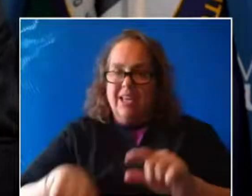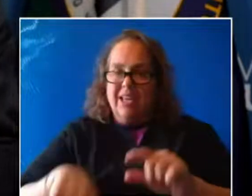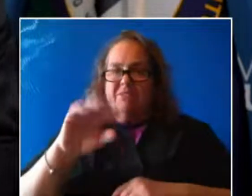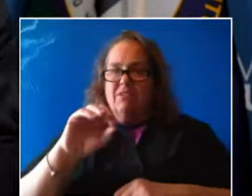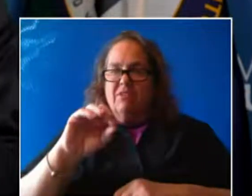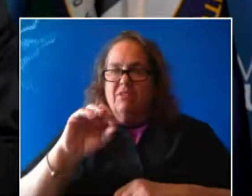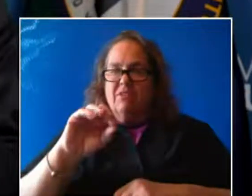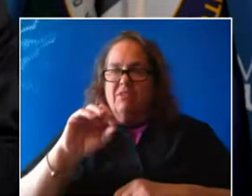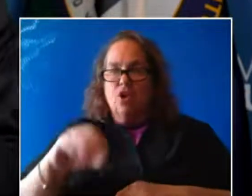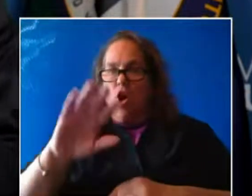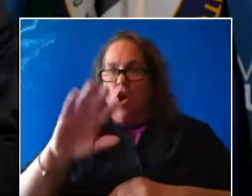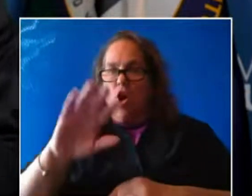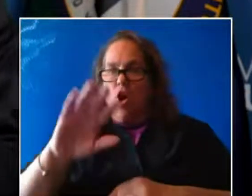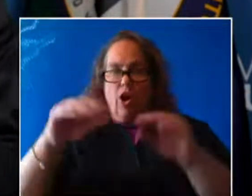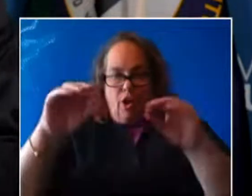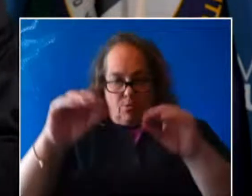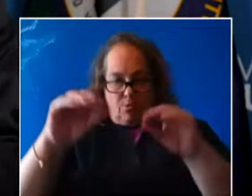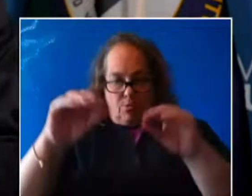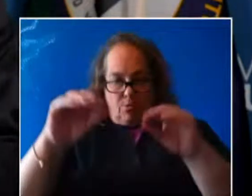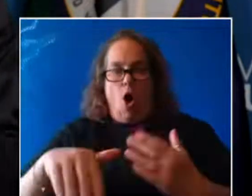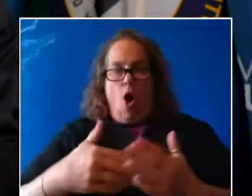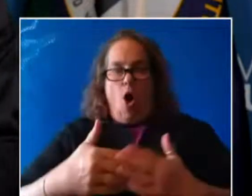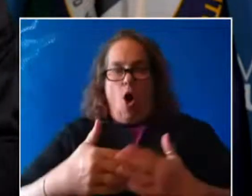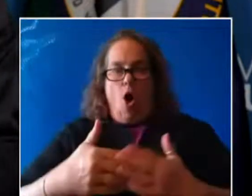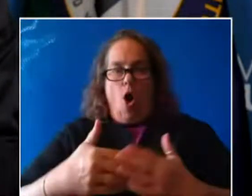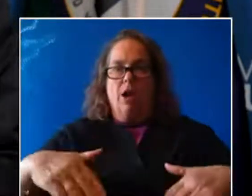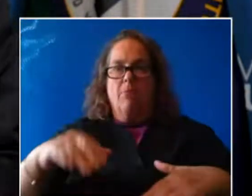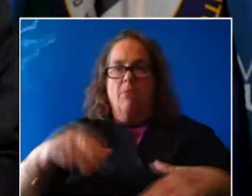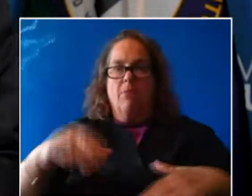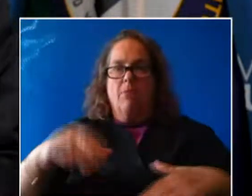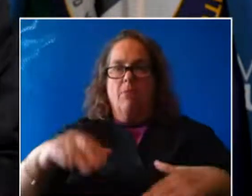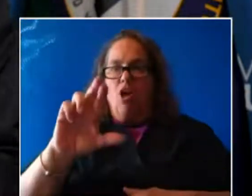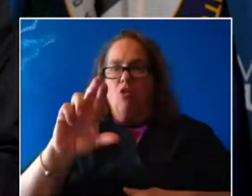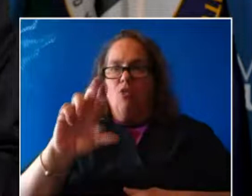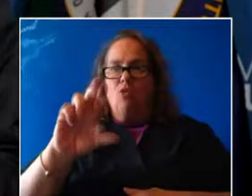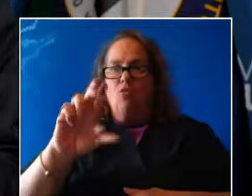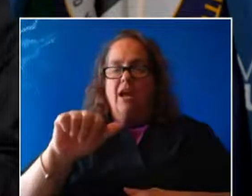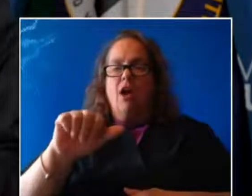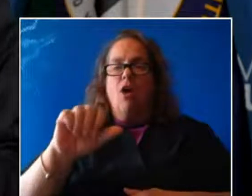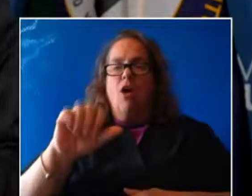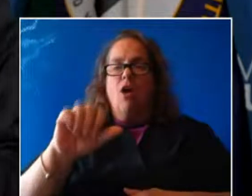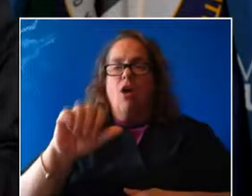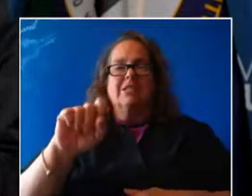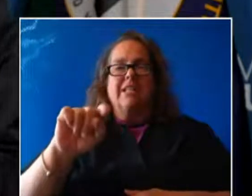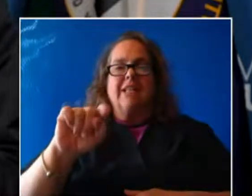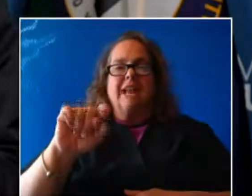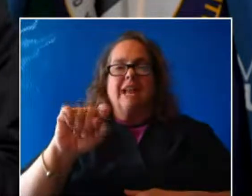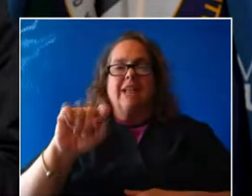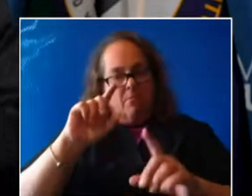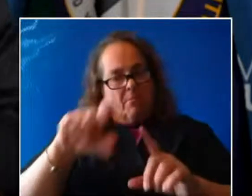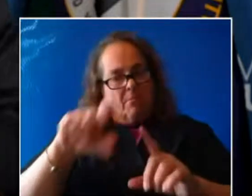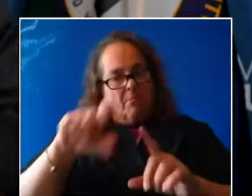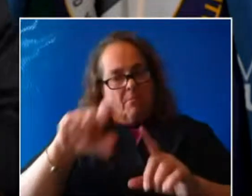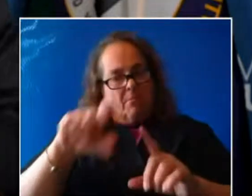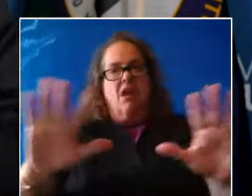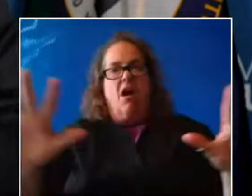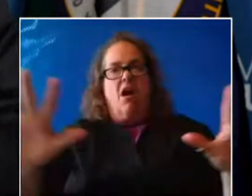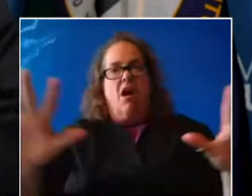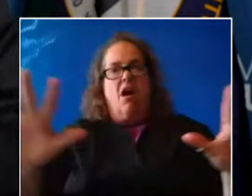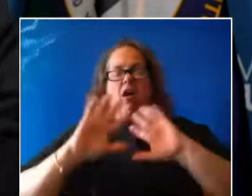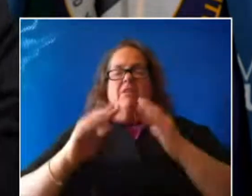of the arena or of the stadium. We believe it can be done safely, and that those partners have actually been